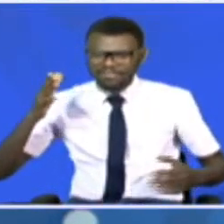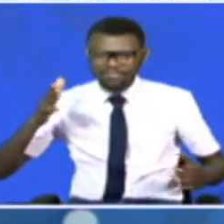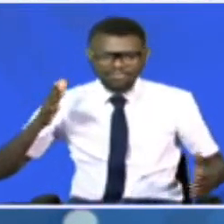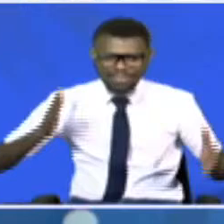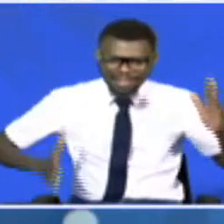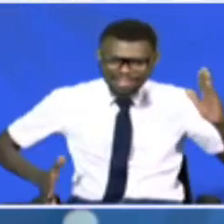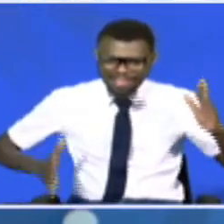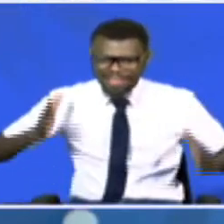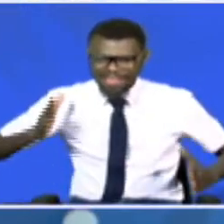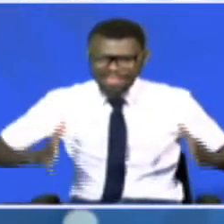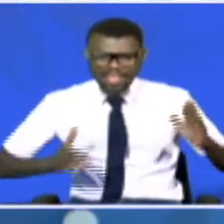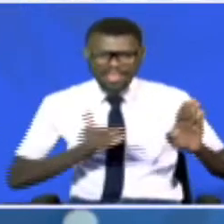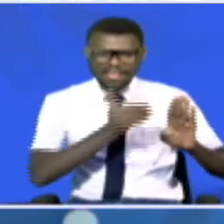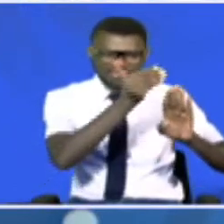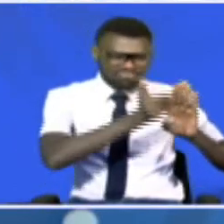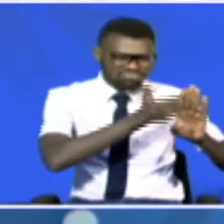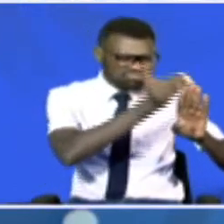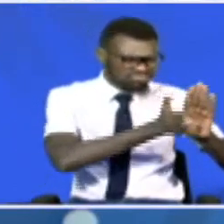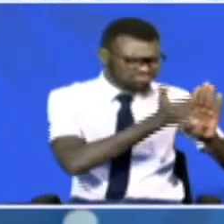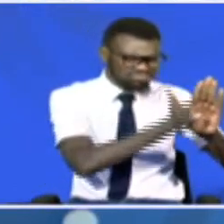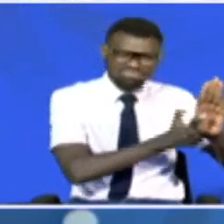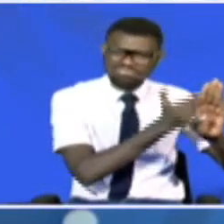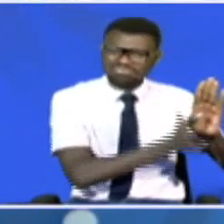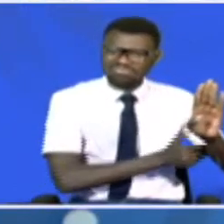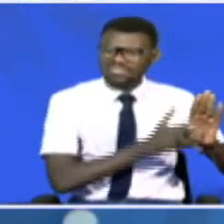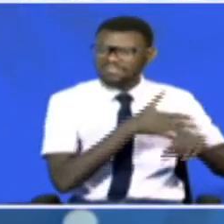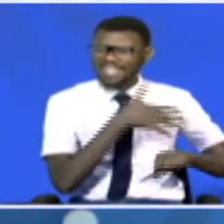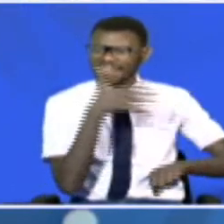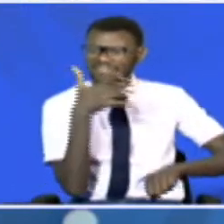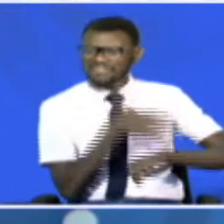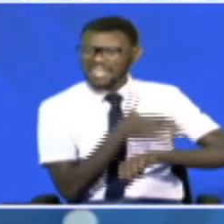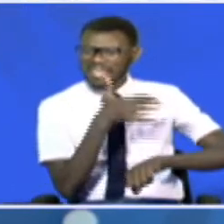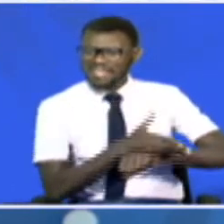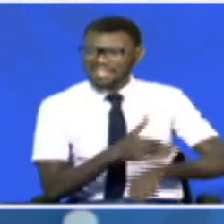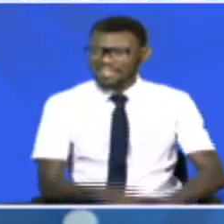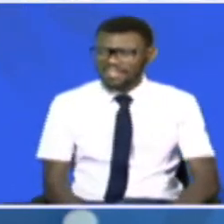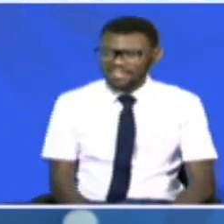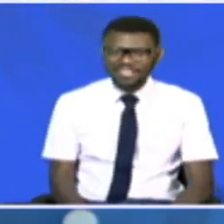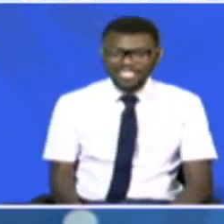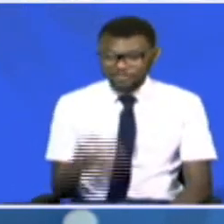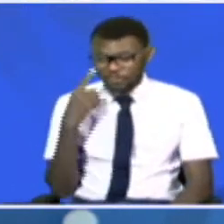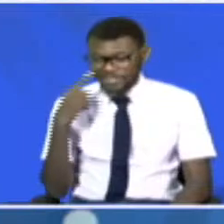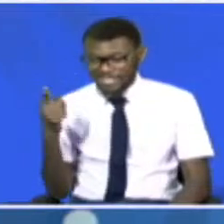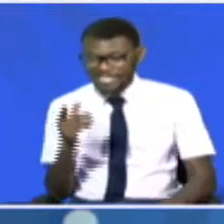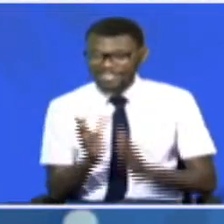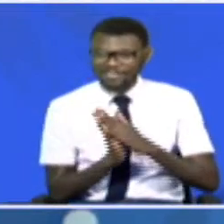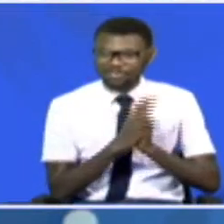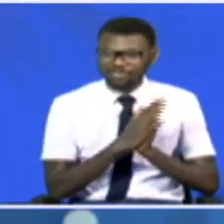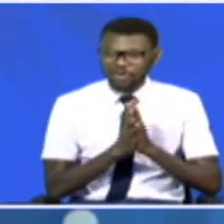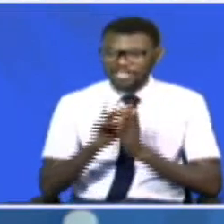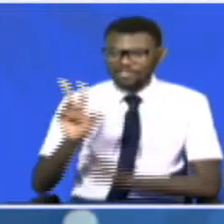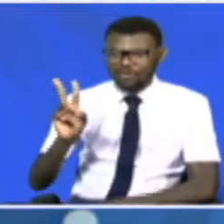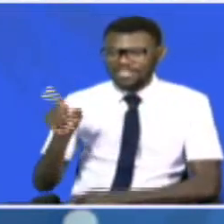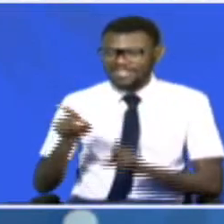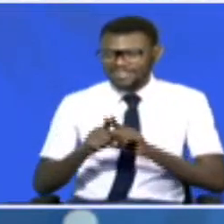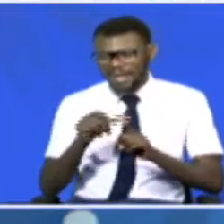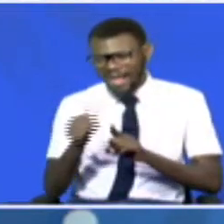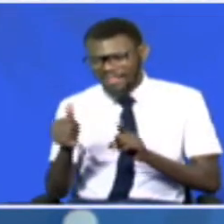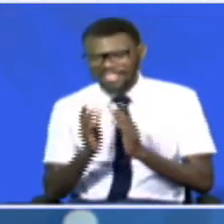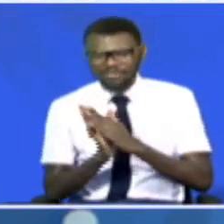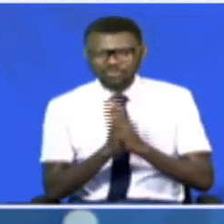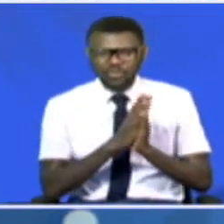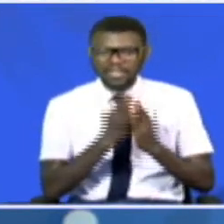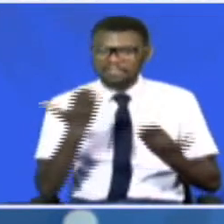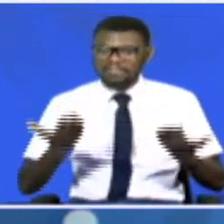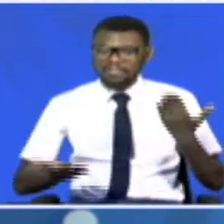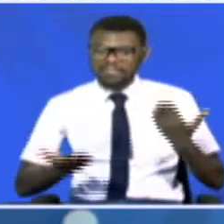definitely correct. Our reporter, David Mothoka, has compiled the two events and other events of the week that you may have missed